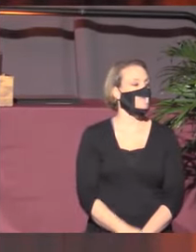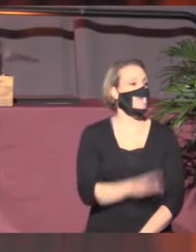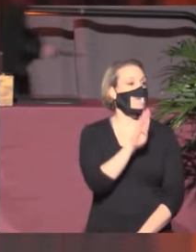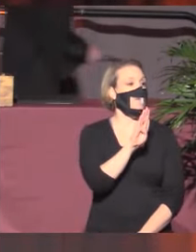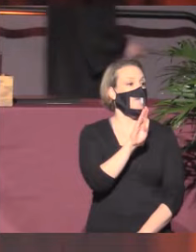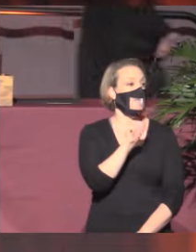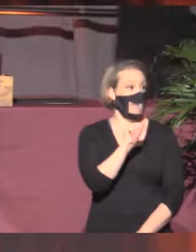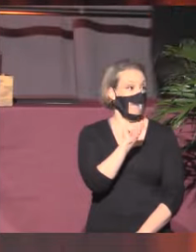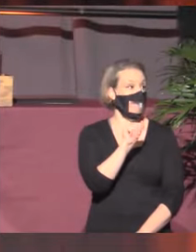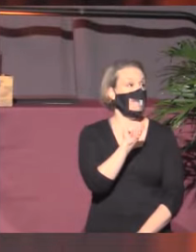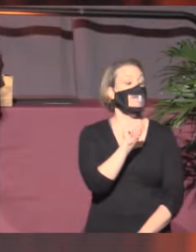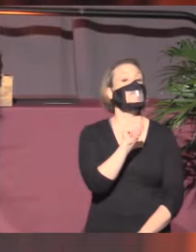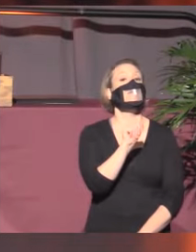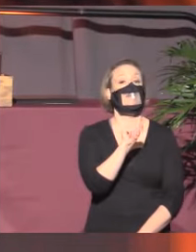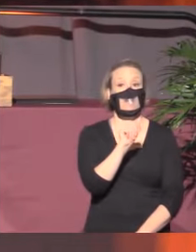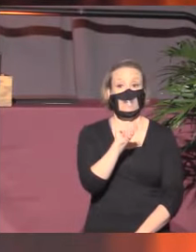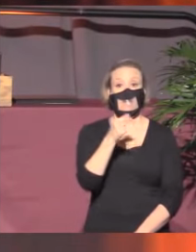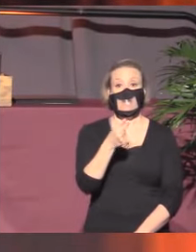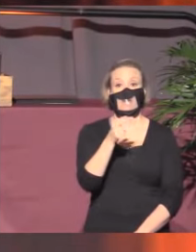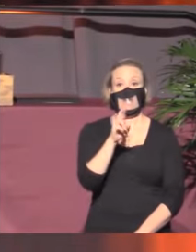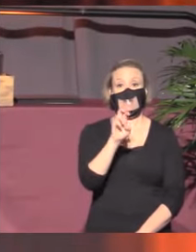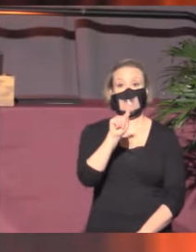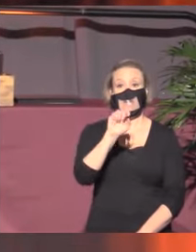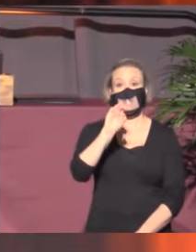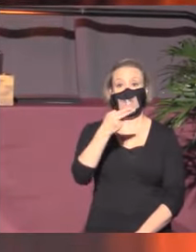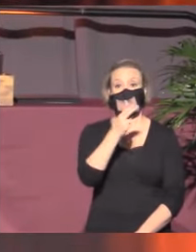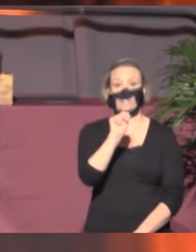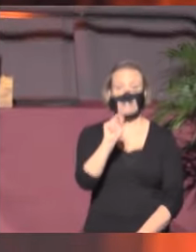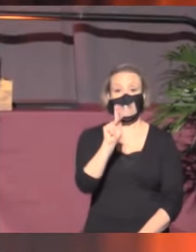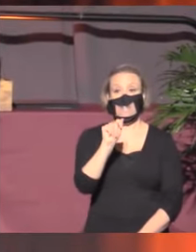Bachelor of Arts, Gretchen Kativa Berg.